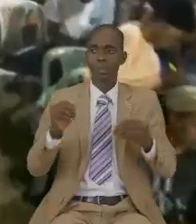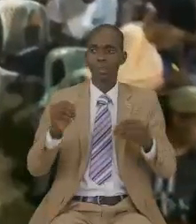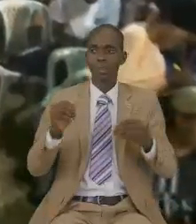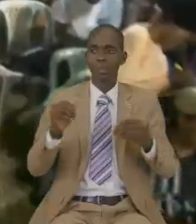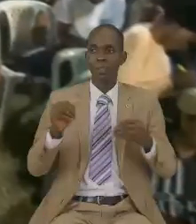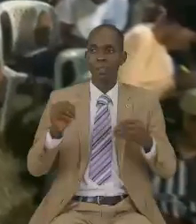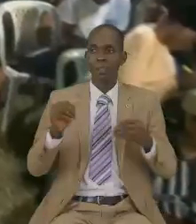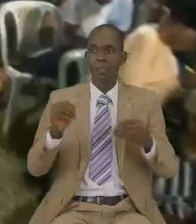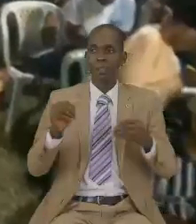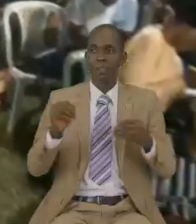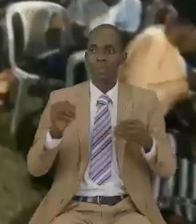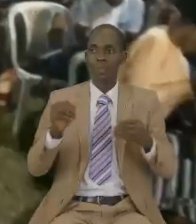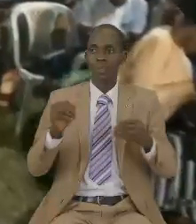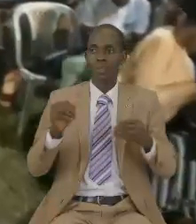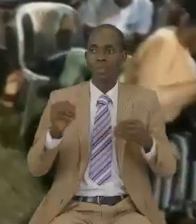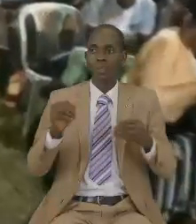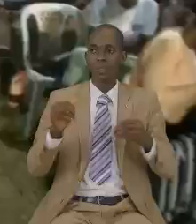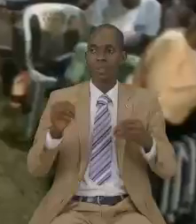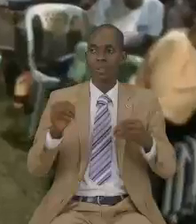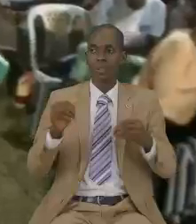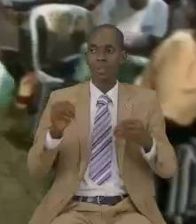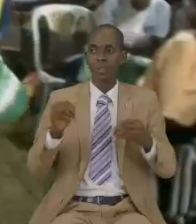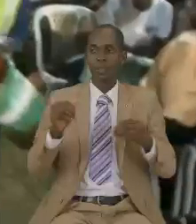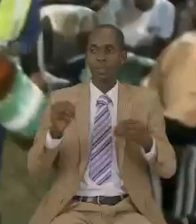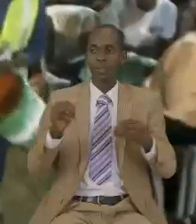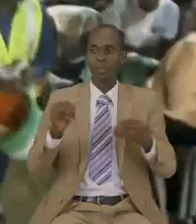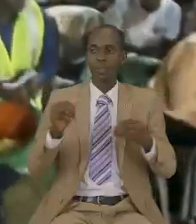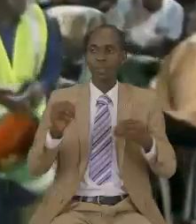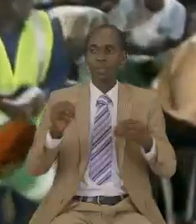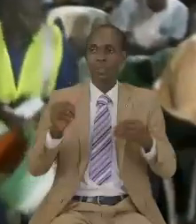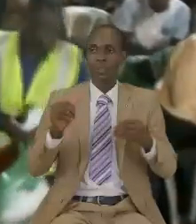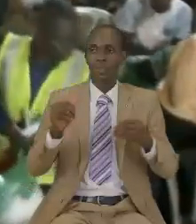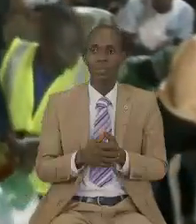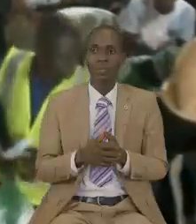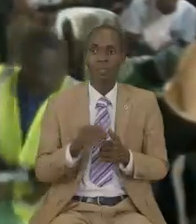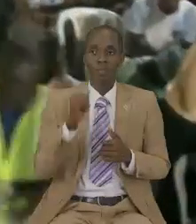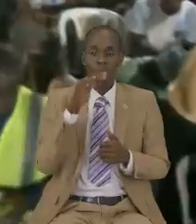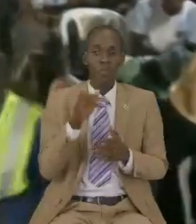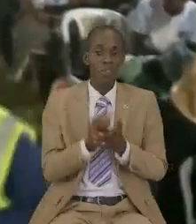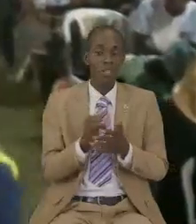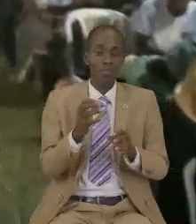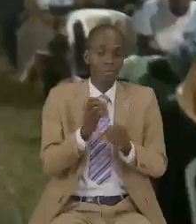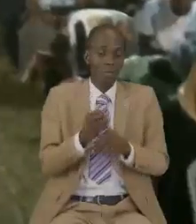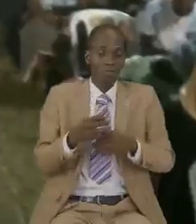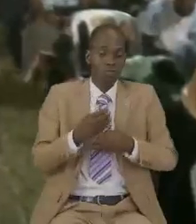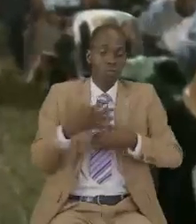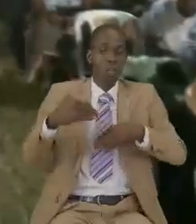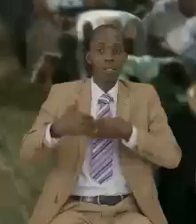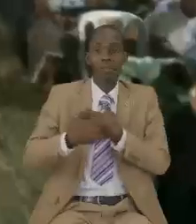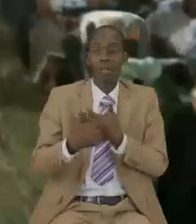can talk with you and give you the message from the servant of God you have just listened to.